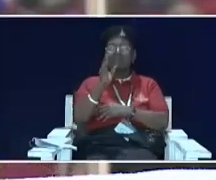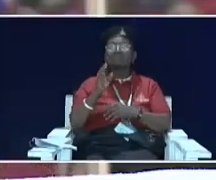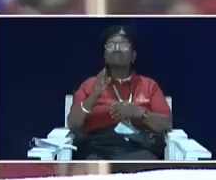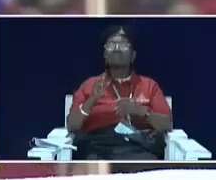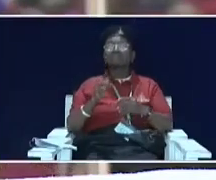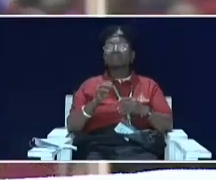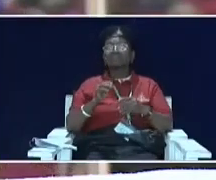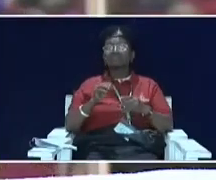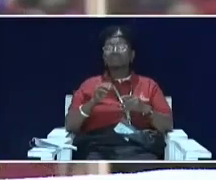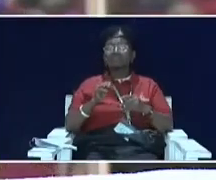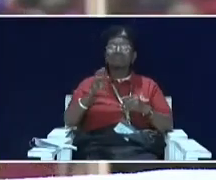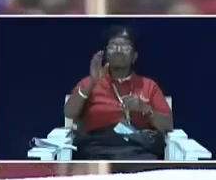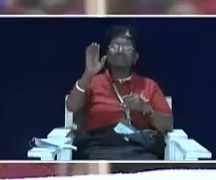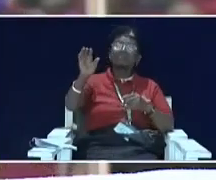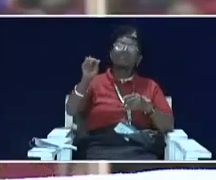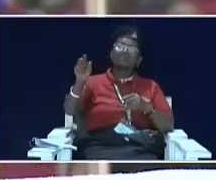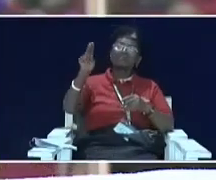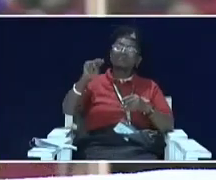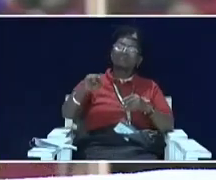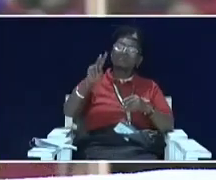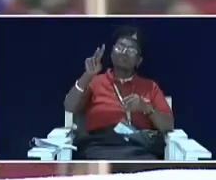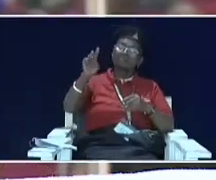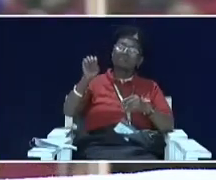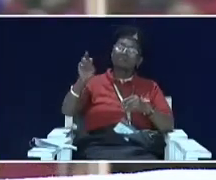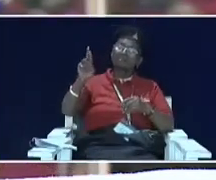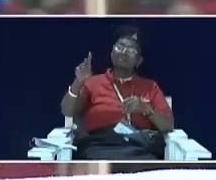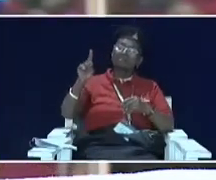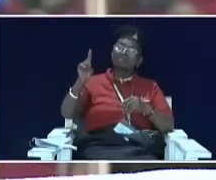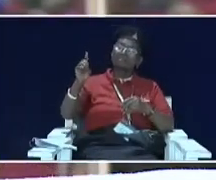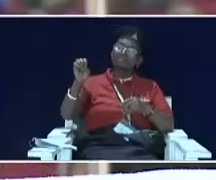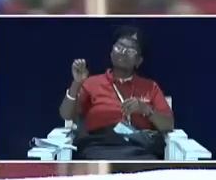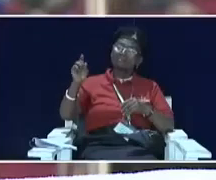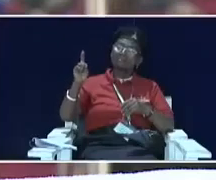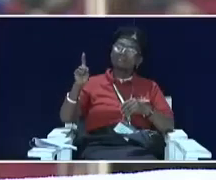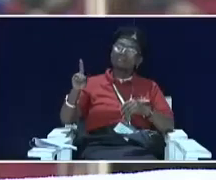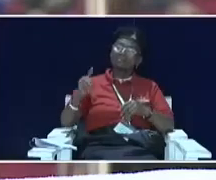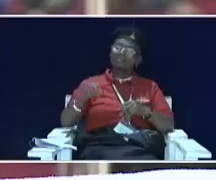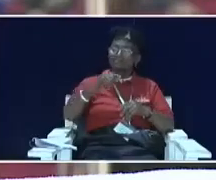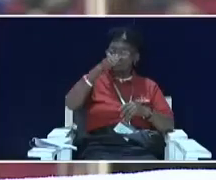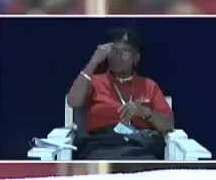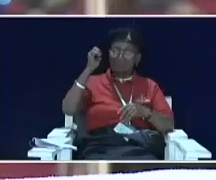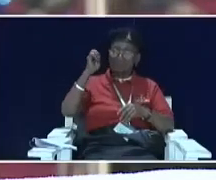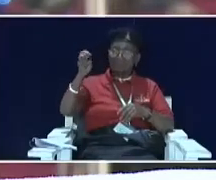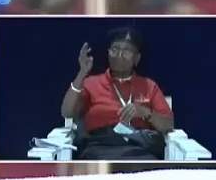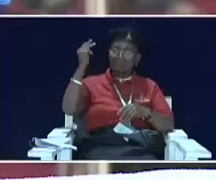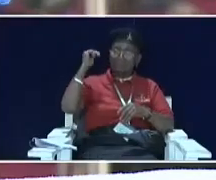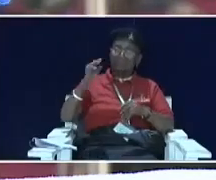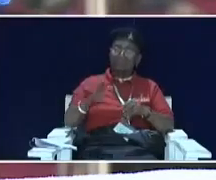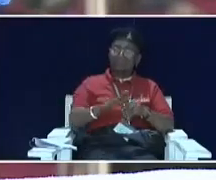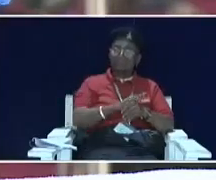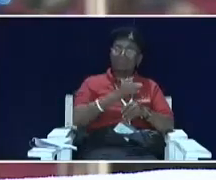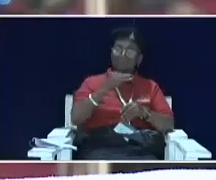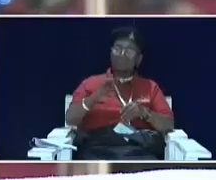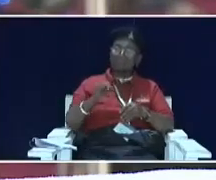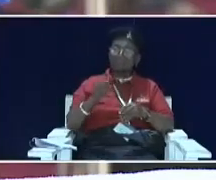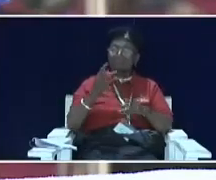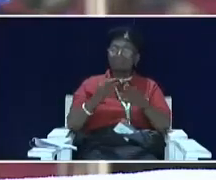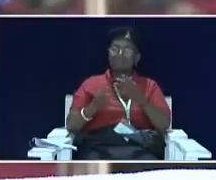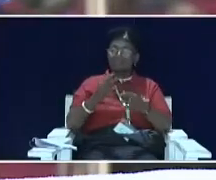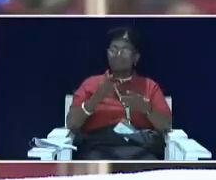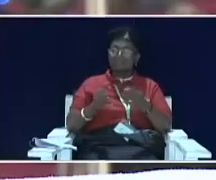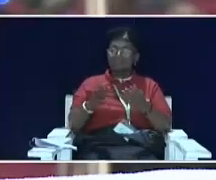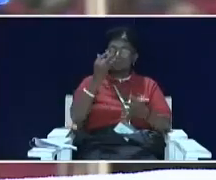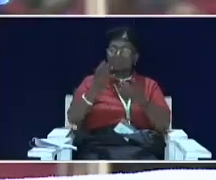Because he was full of fire. What was coming out of his mouth was fire. Demons heard